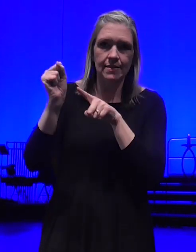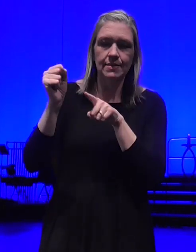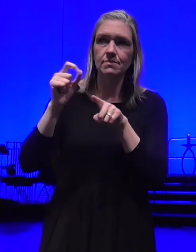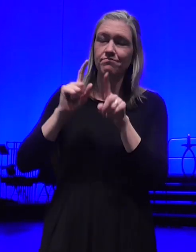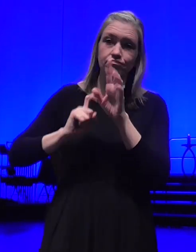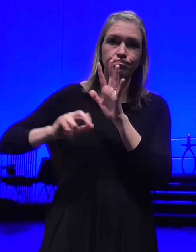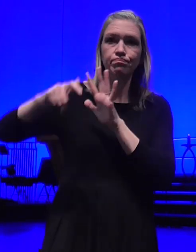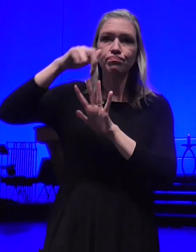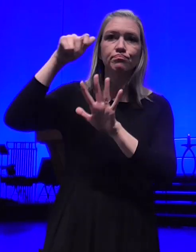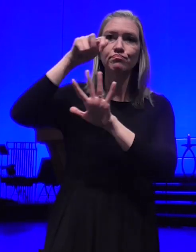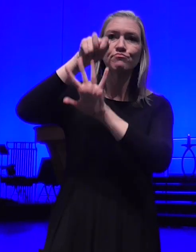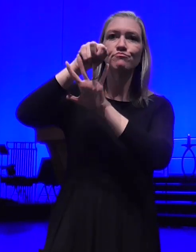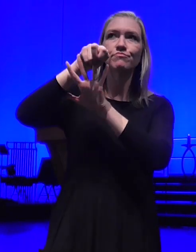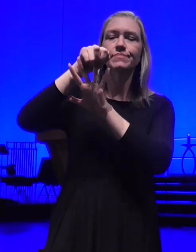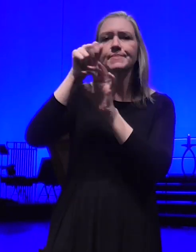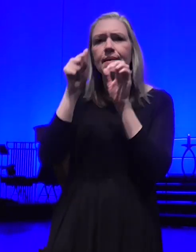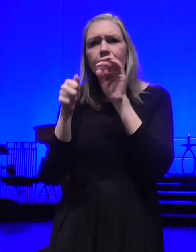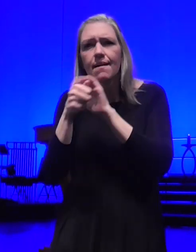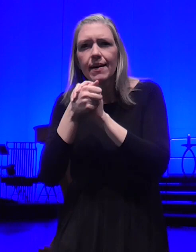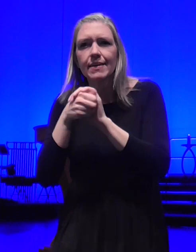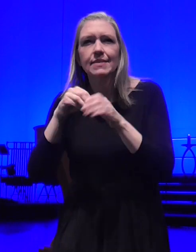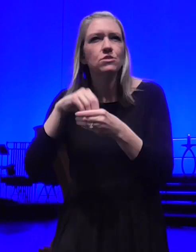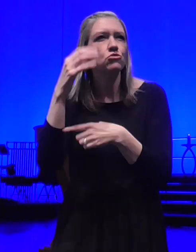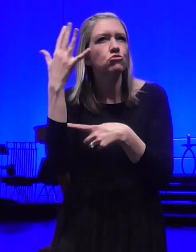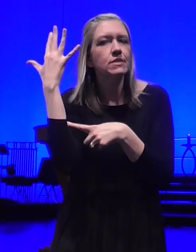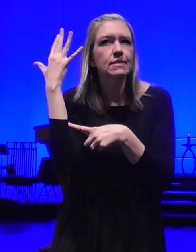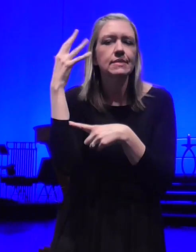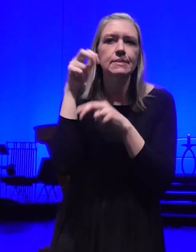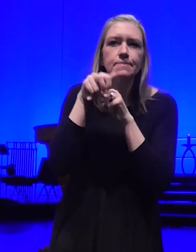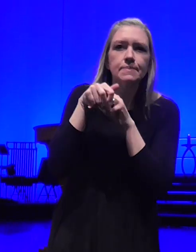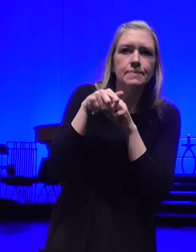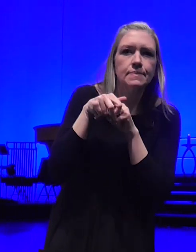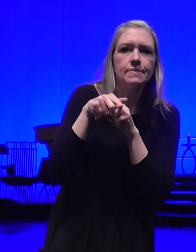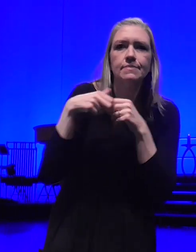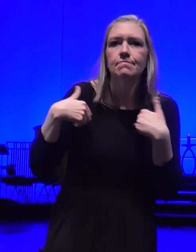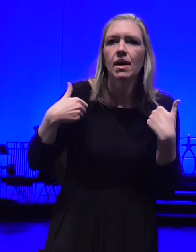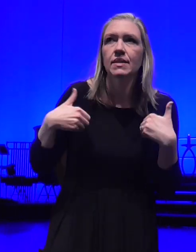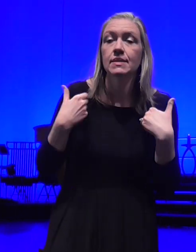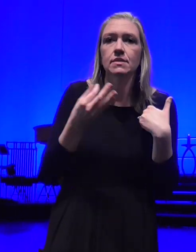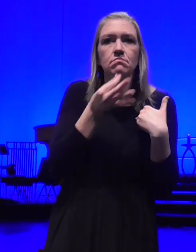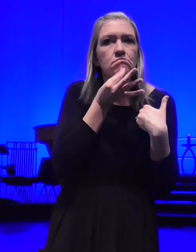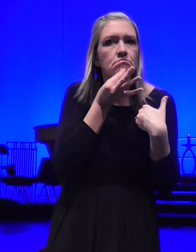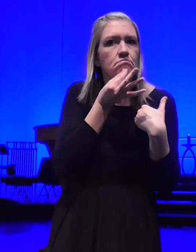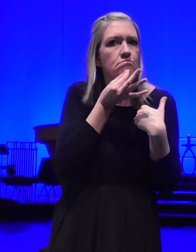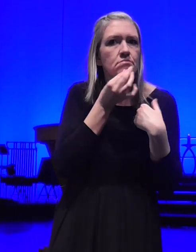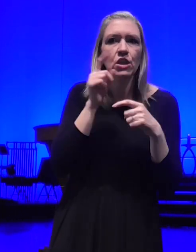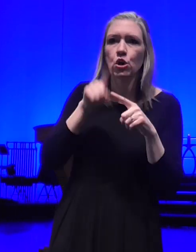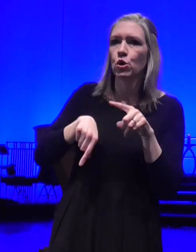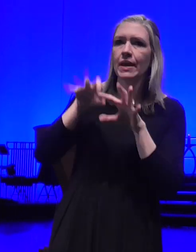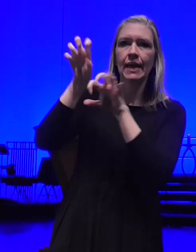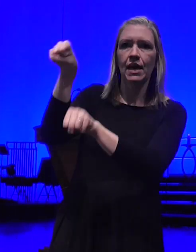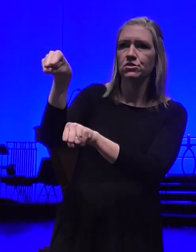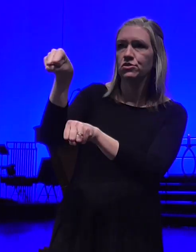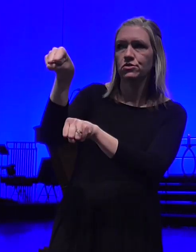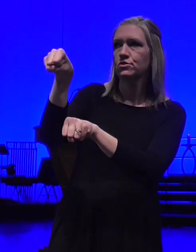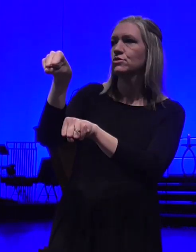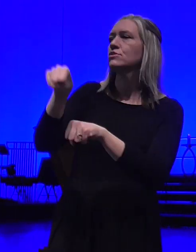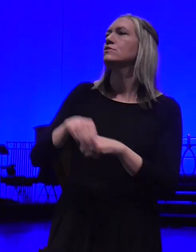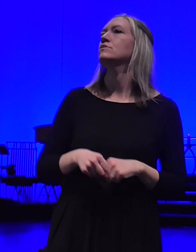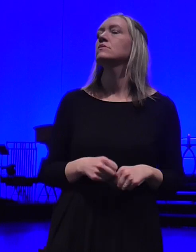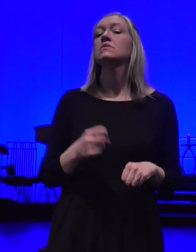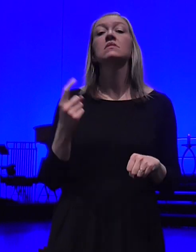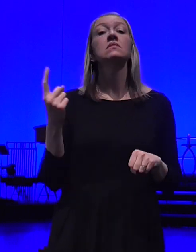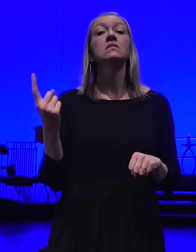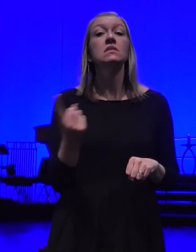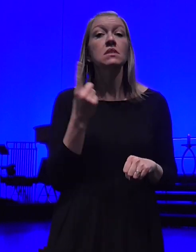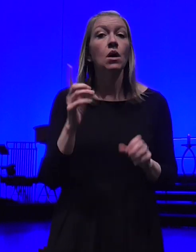hide out in the greenery of the tree. And they just could not catch these monkeys. So someone came up